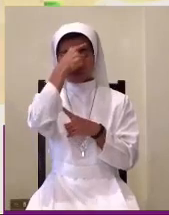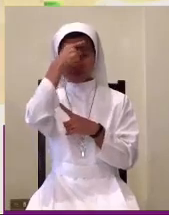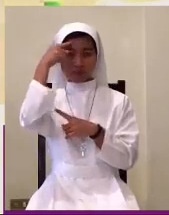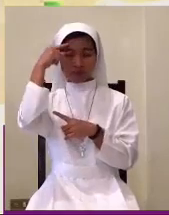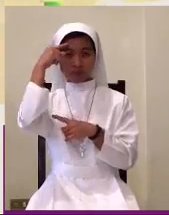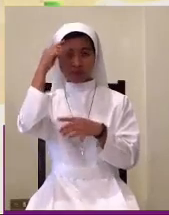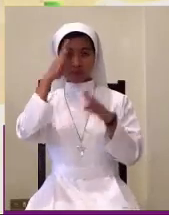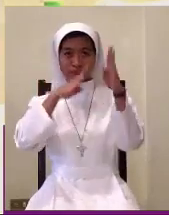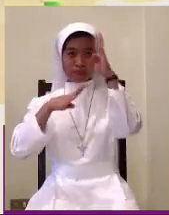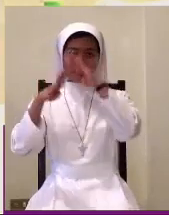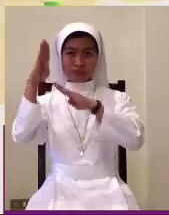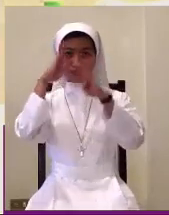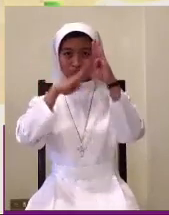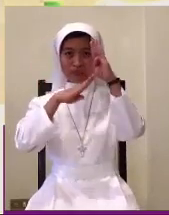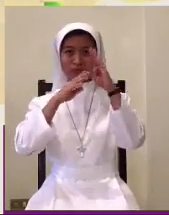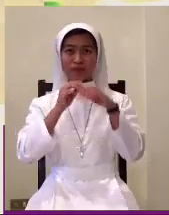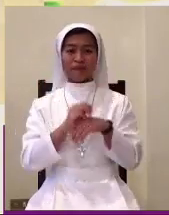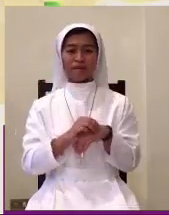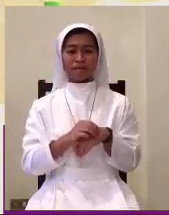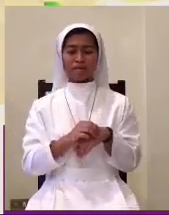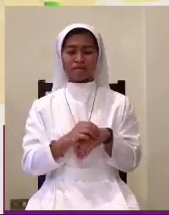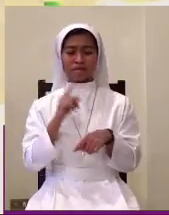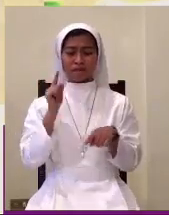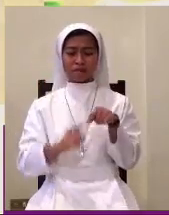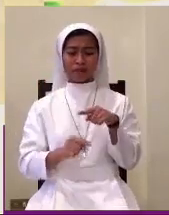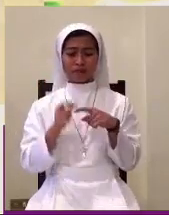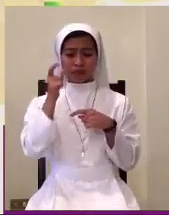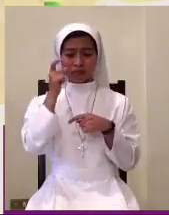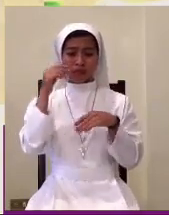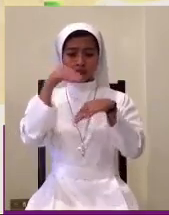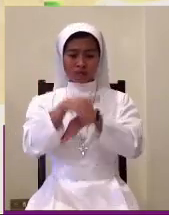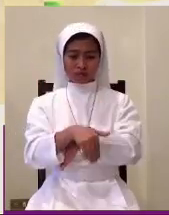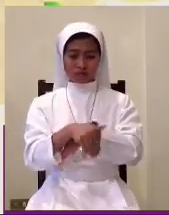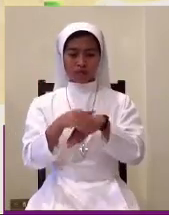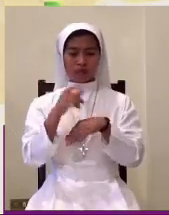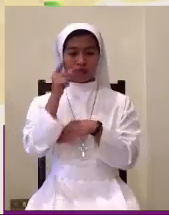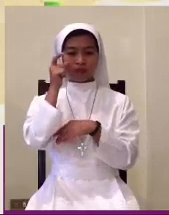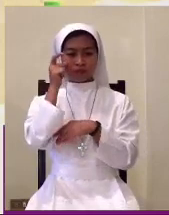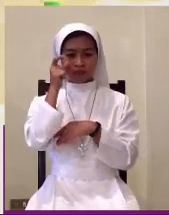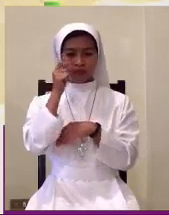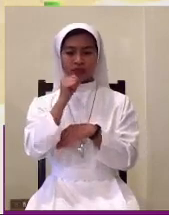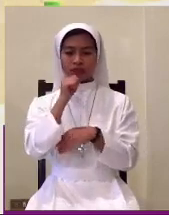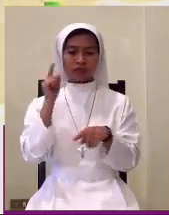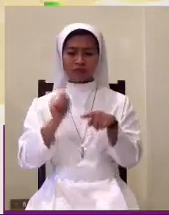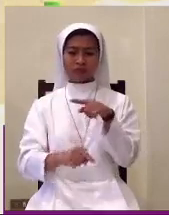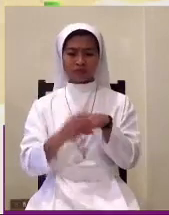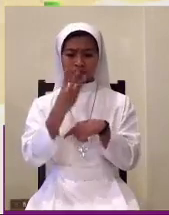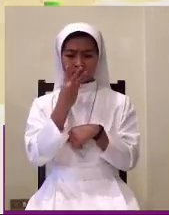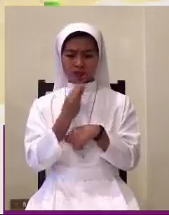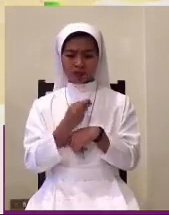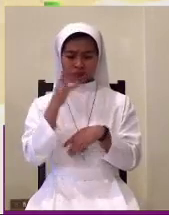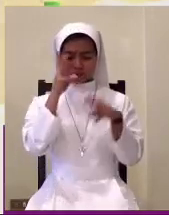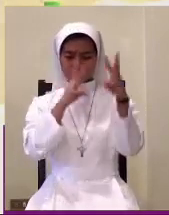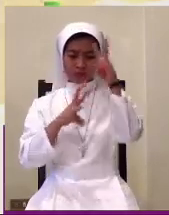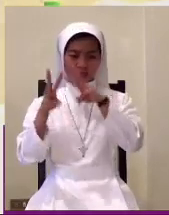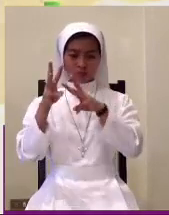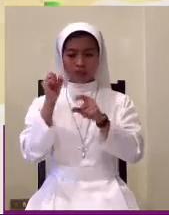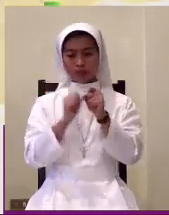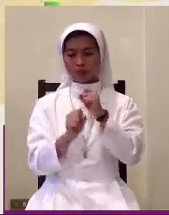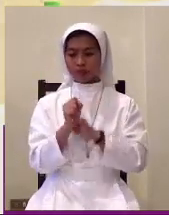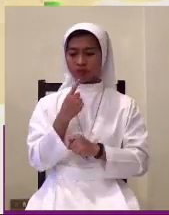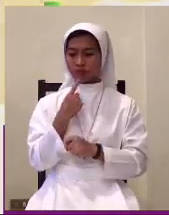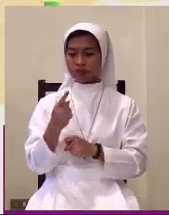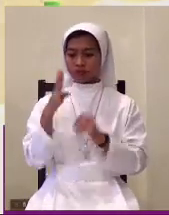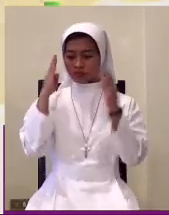her big problem. And that is her big worry. So I told her, "Lady, do